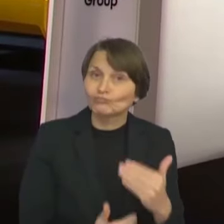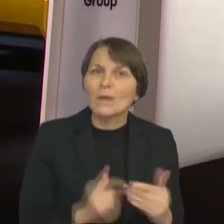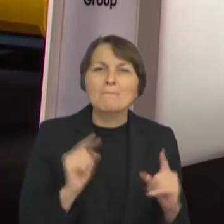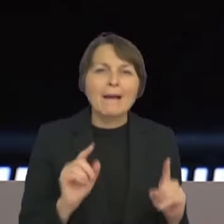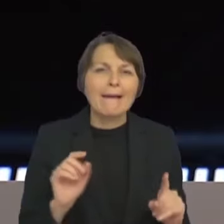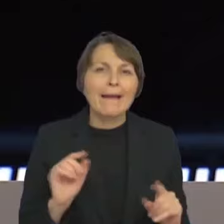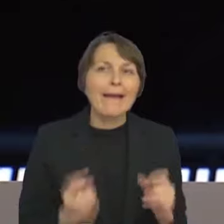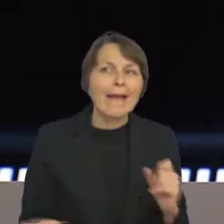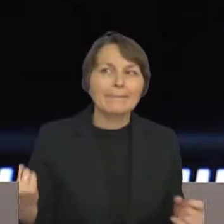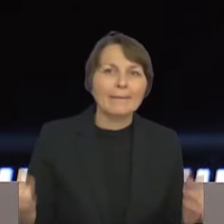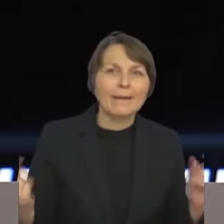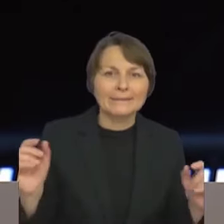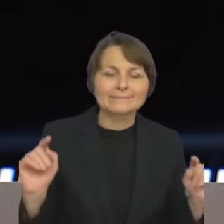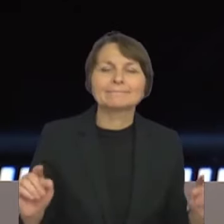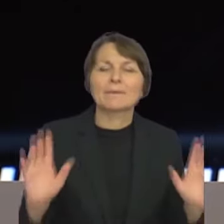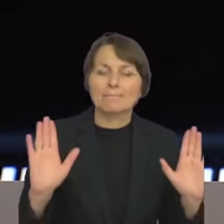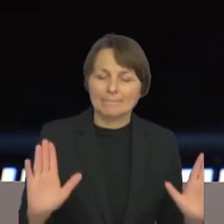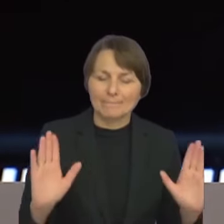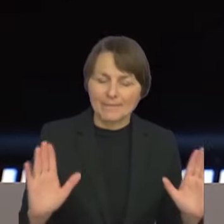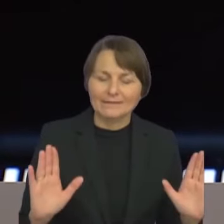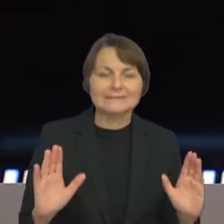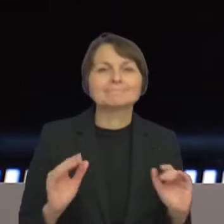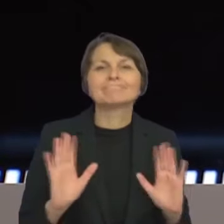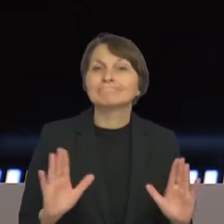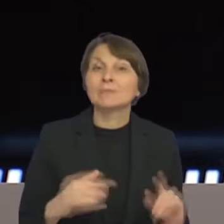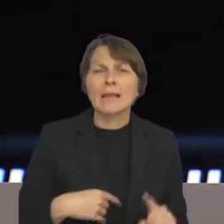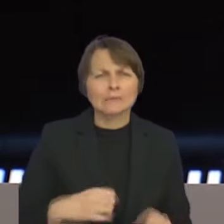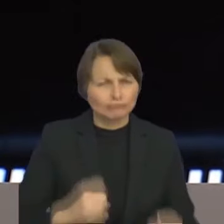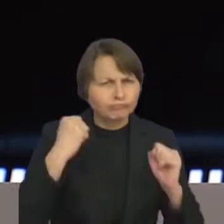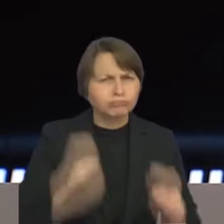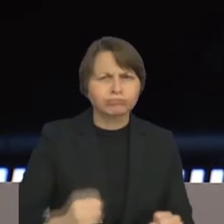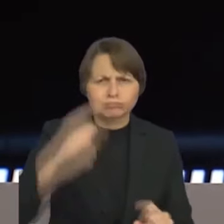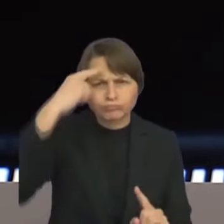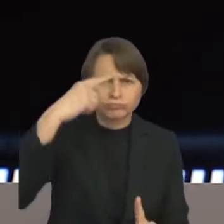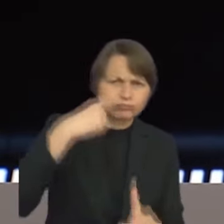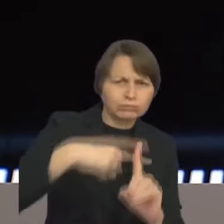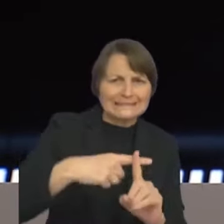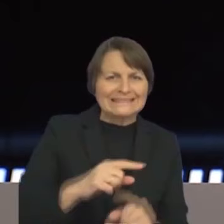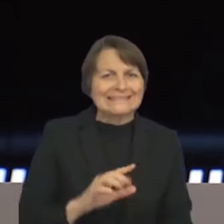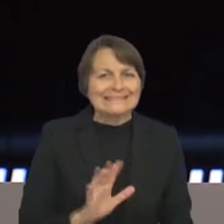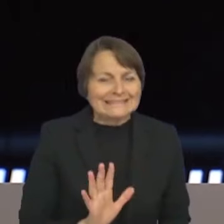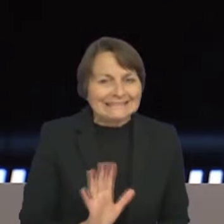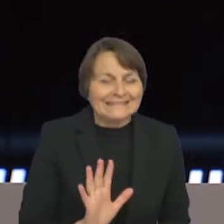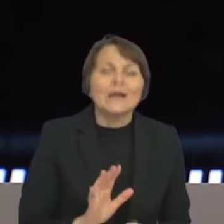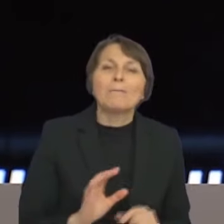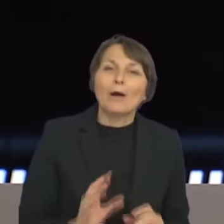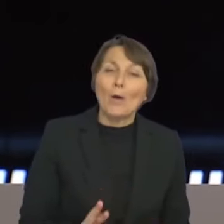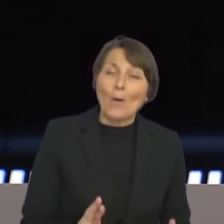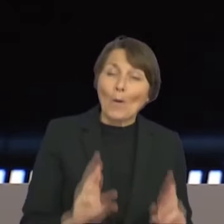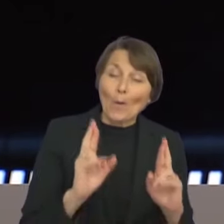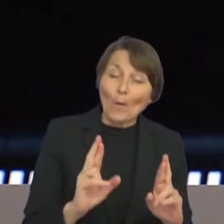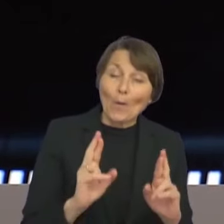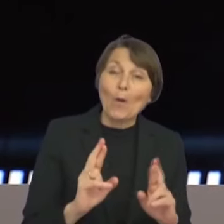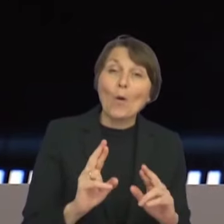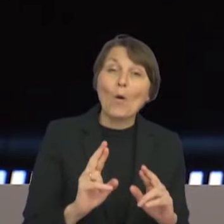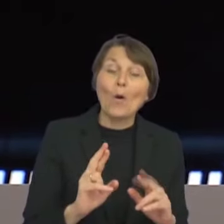to remain. We can't be too optimistic right now, but we certainly hope to beat this. You know, we hope to go largely